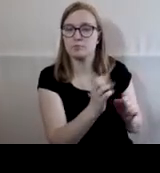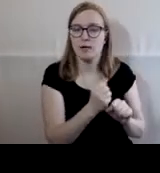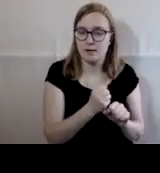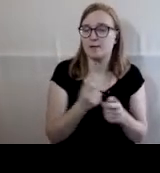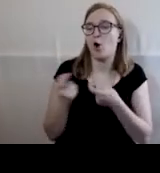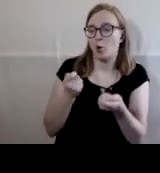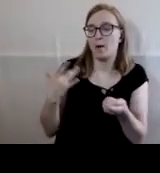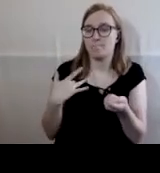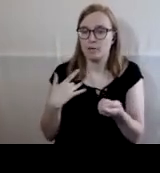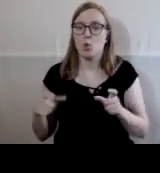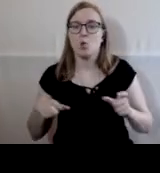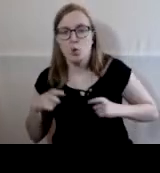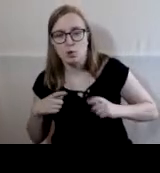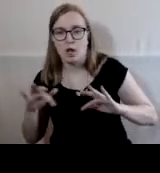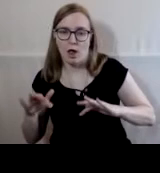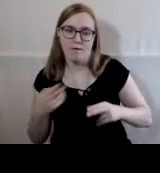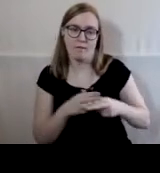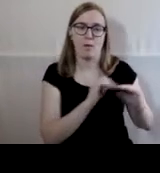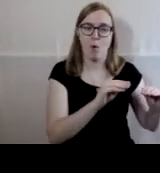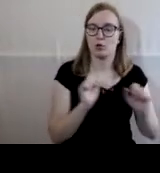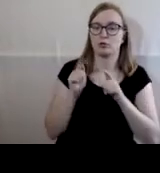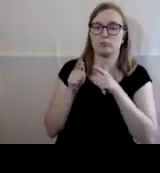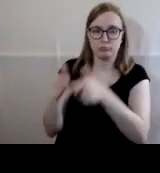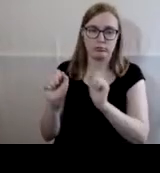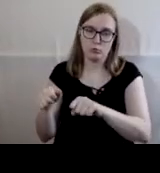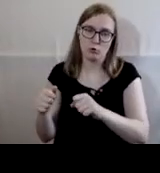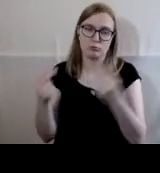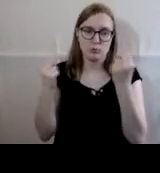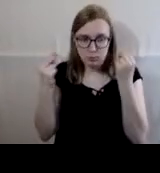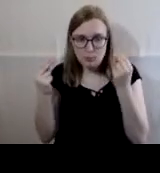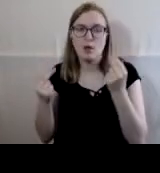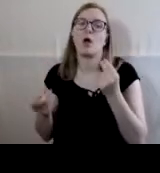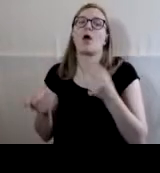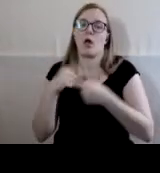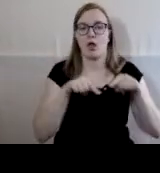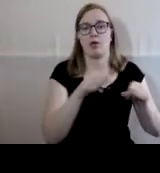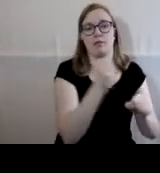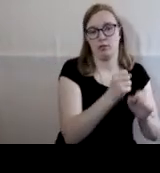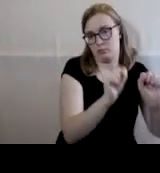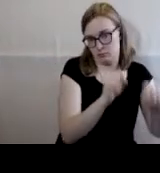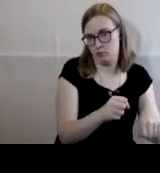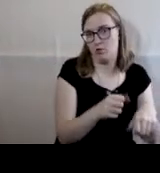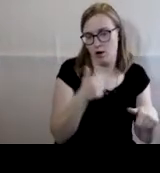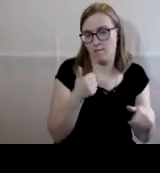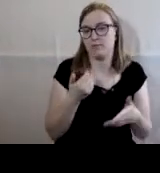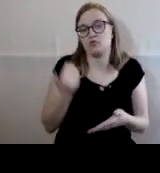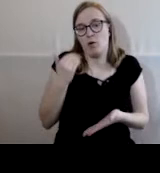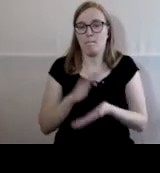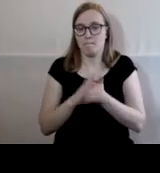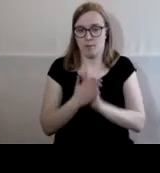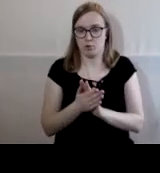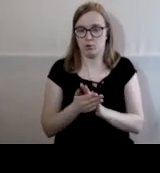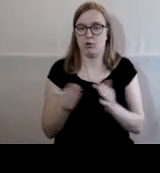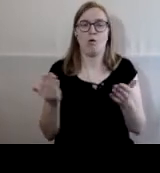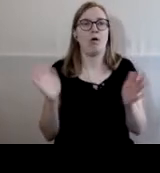in place, planning for those, redeployment, retraining of teachers into new courses,